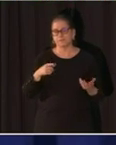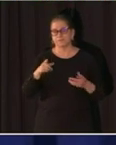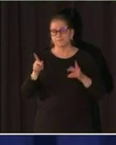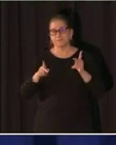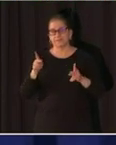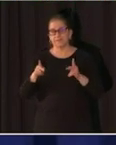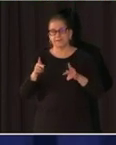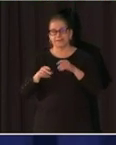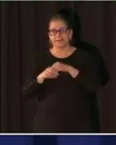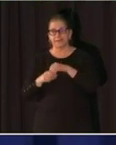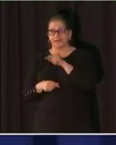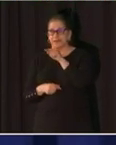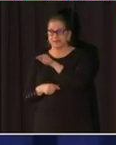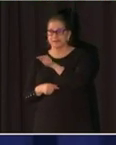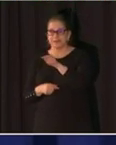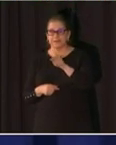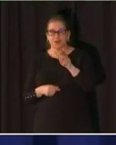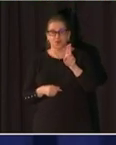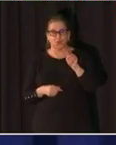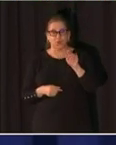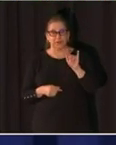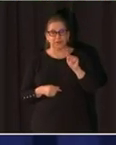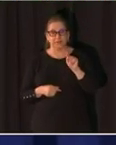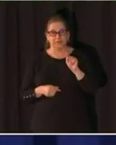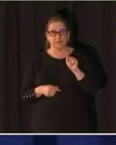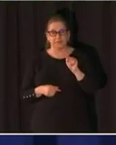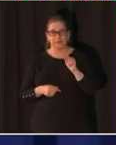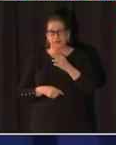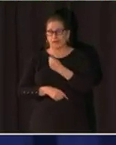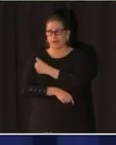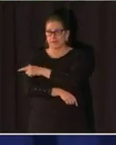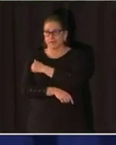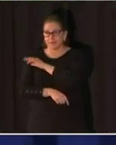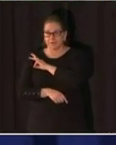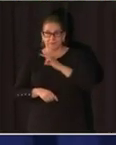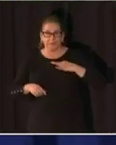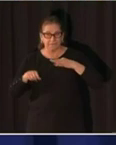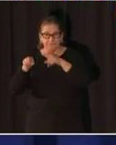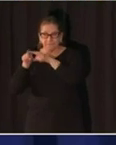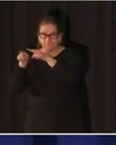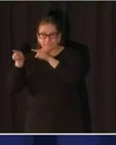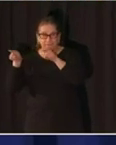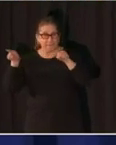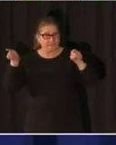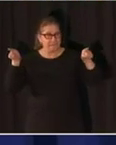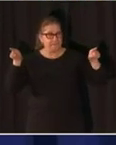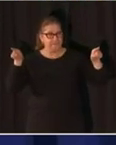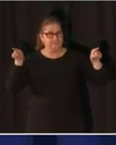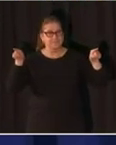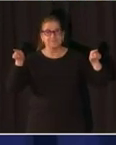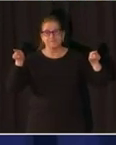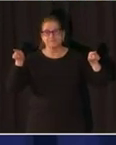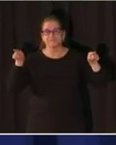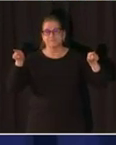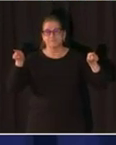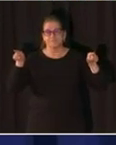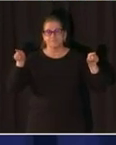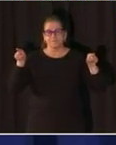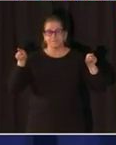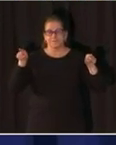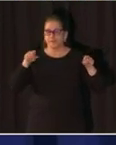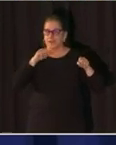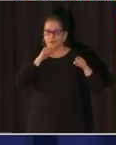and the hospital staff who care for that unit do not have any ability to mix with patients who